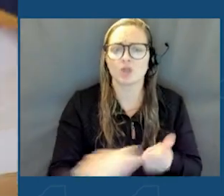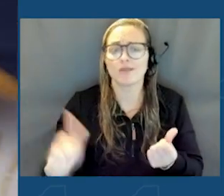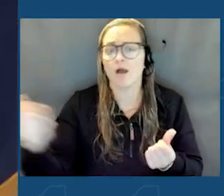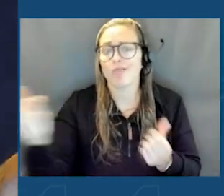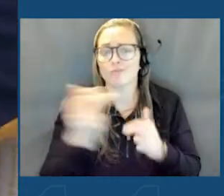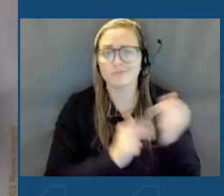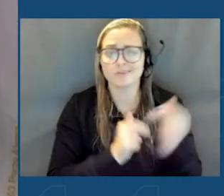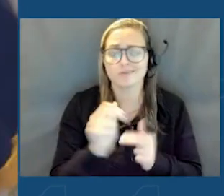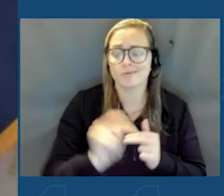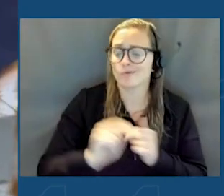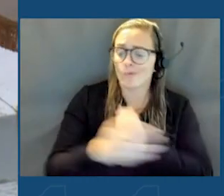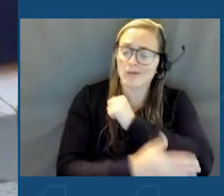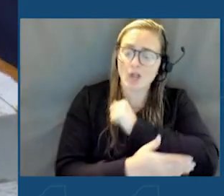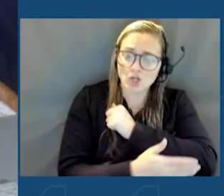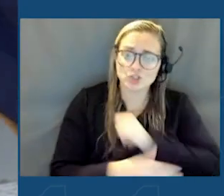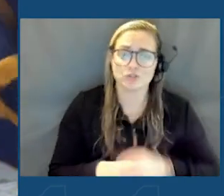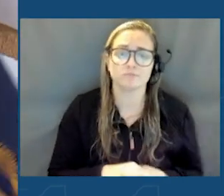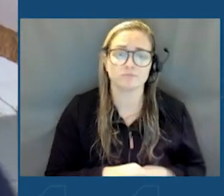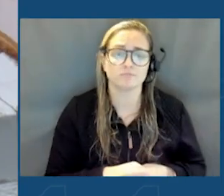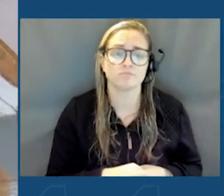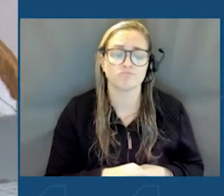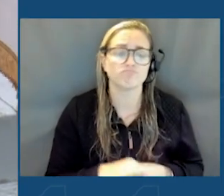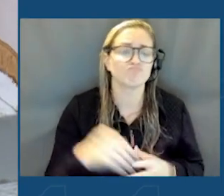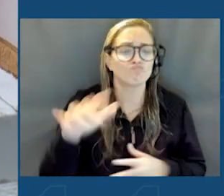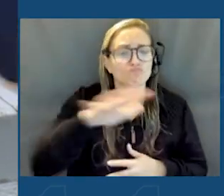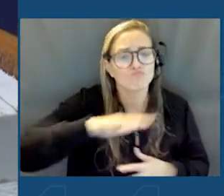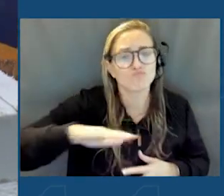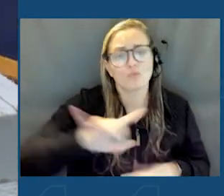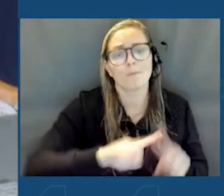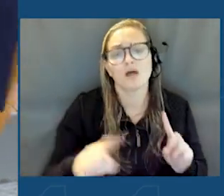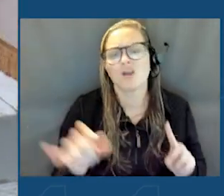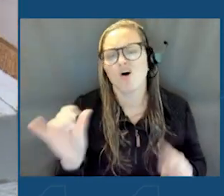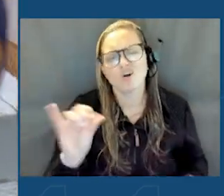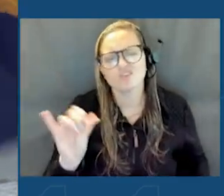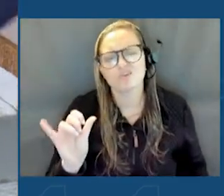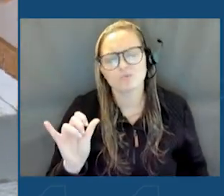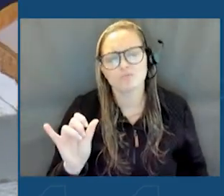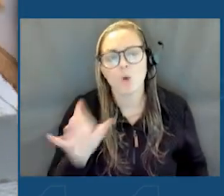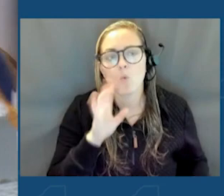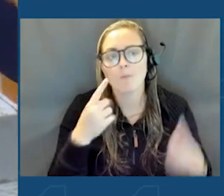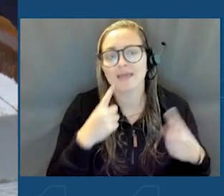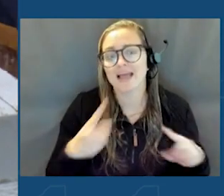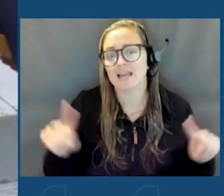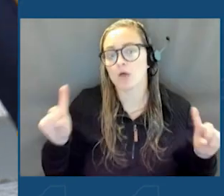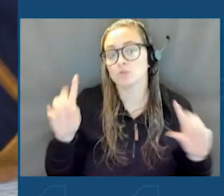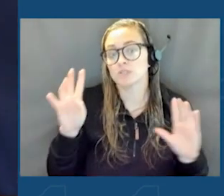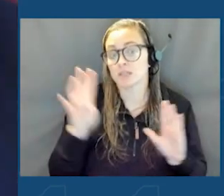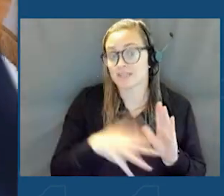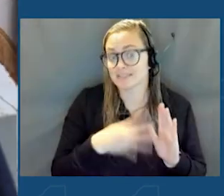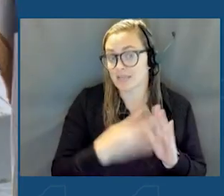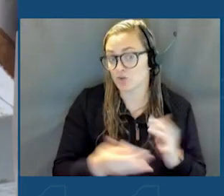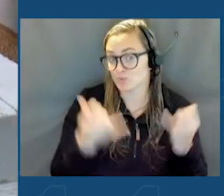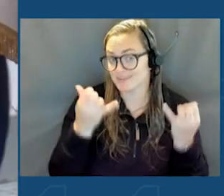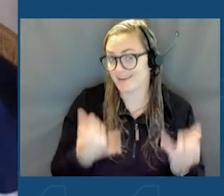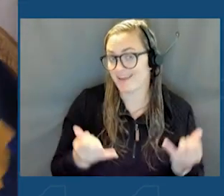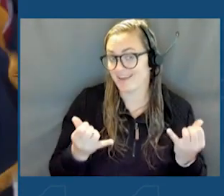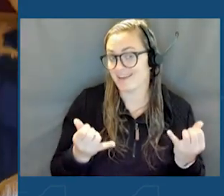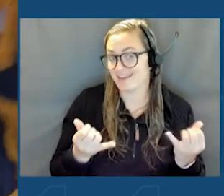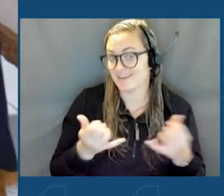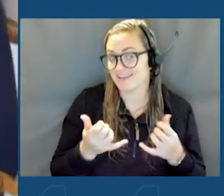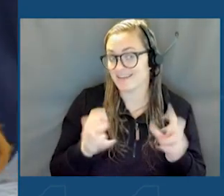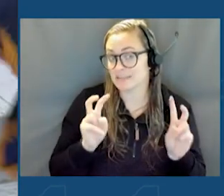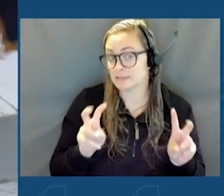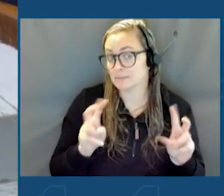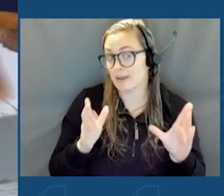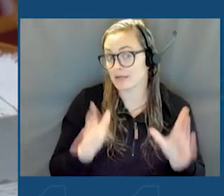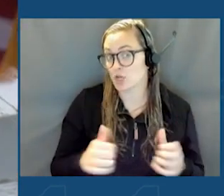North Country, all over the place, but also I'm going to be announcing this schedule today, so now spectators, you can get your